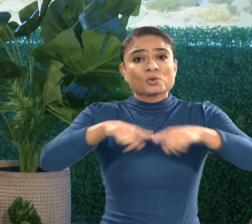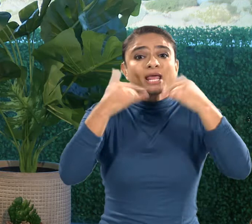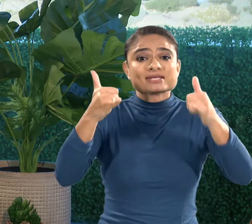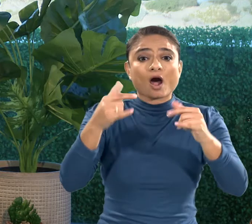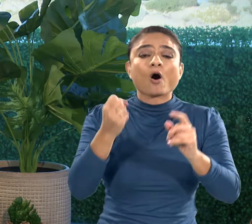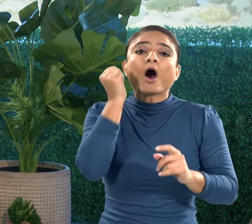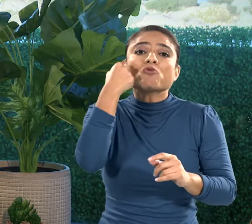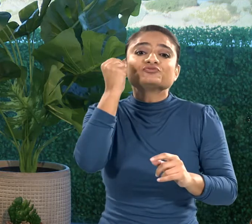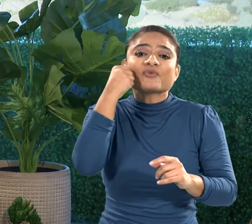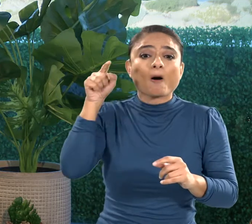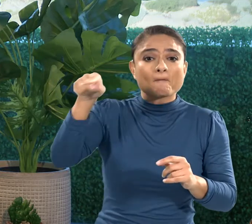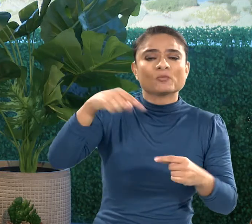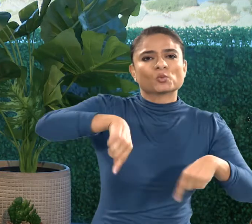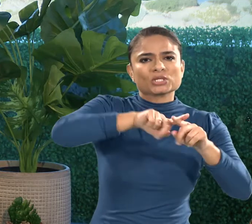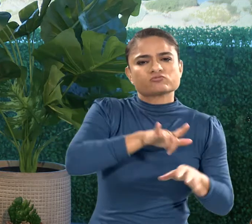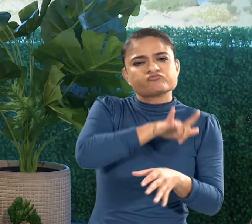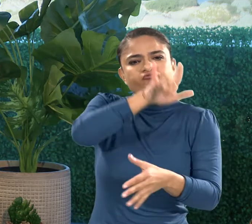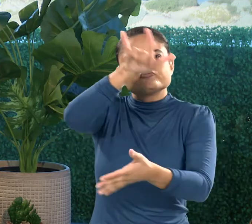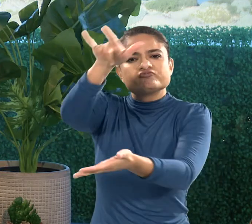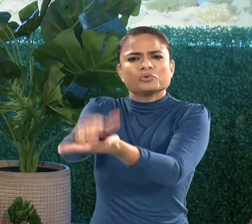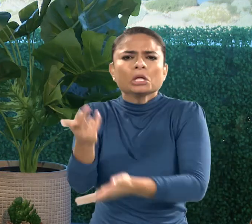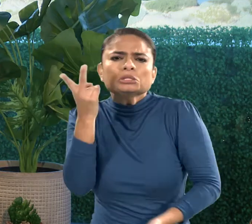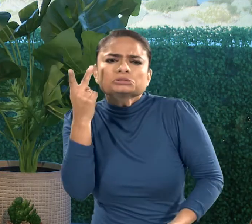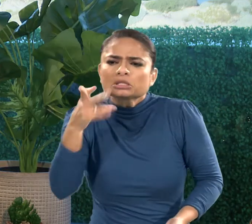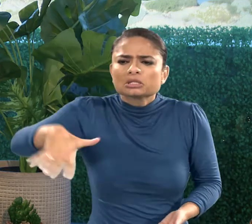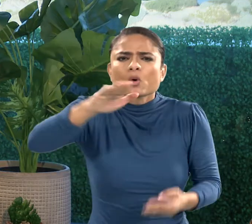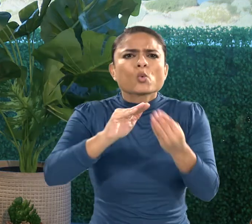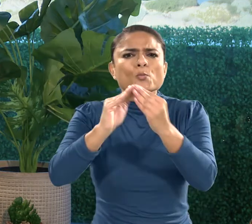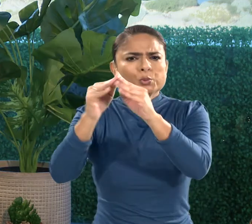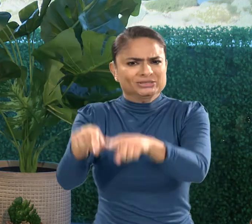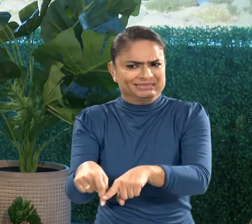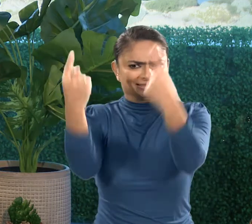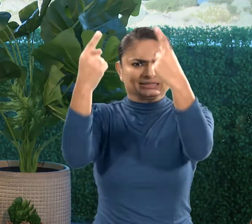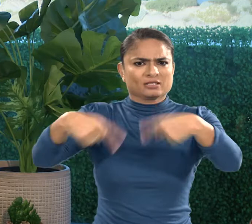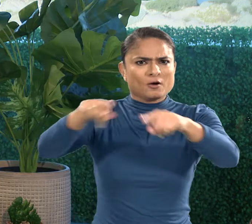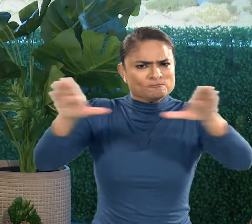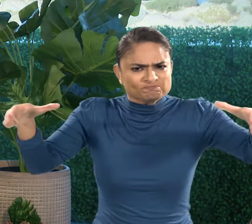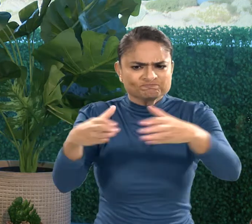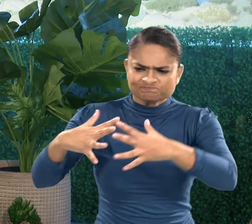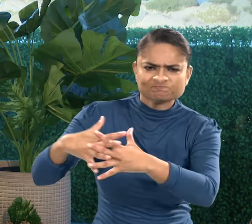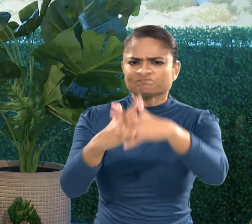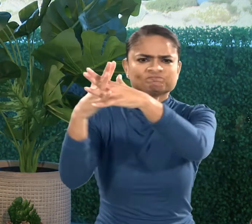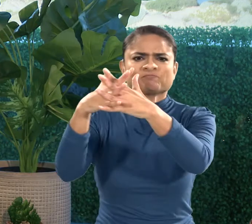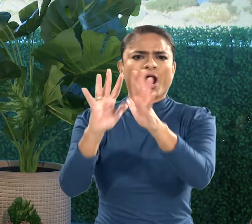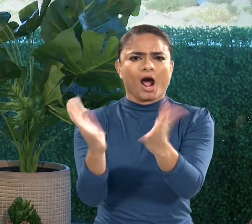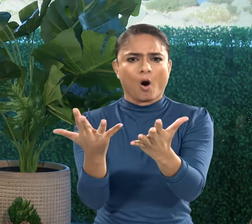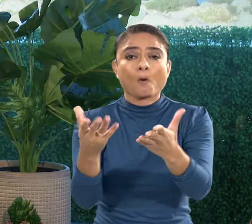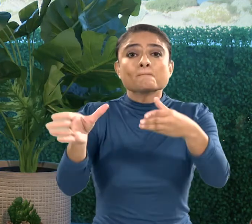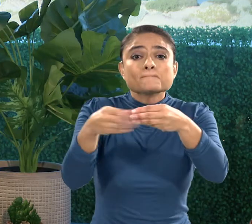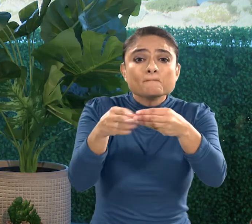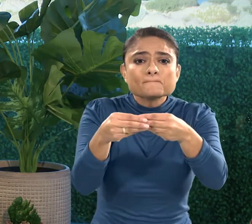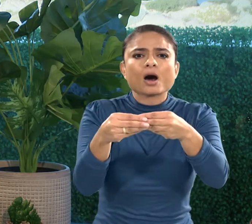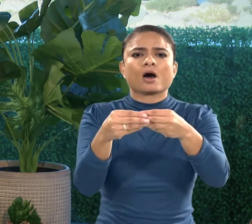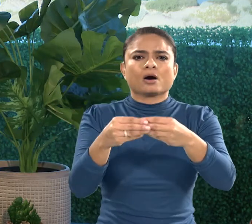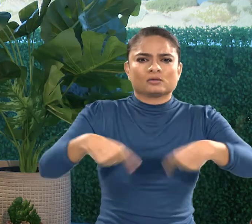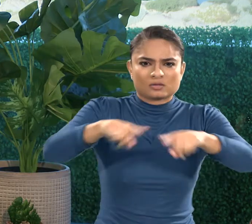En nou reis ons tot by Orange Farm in Gauteng, om te sien hoe 'n gemeenskap solidariteit toon met die